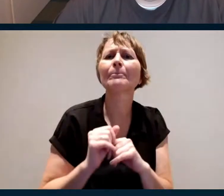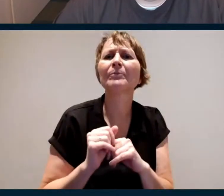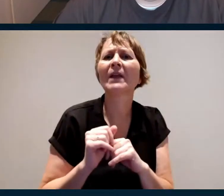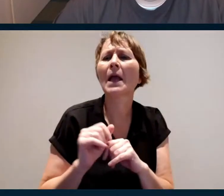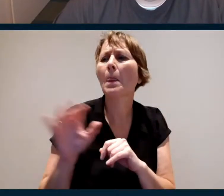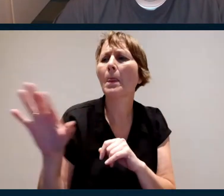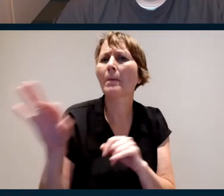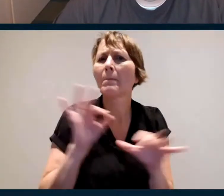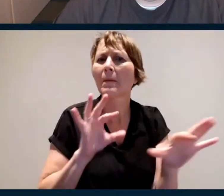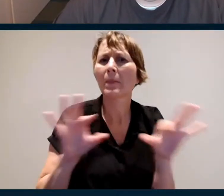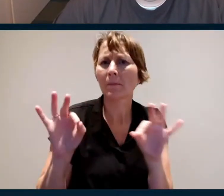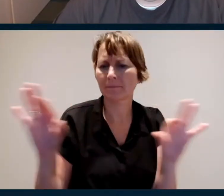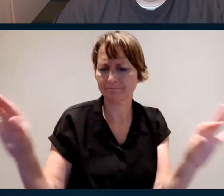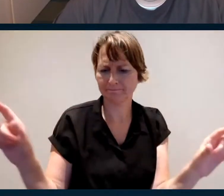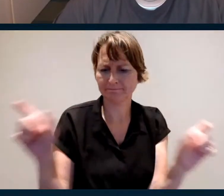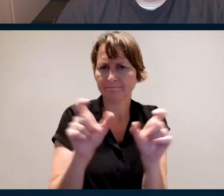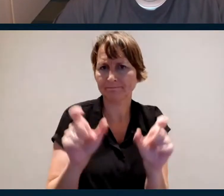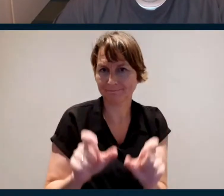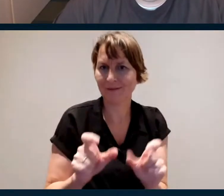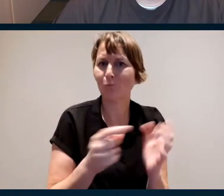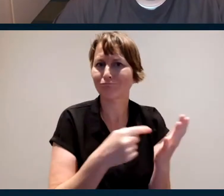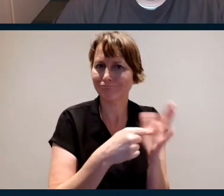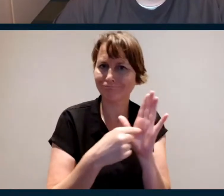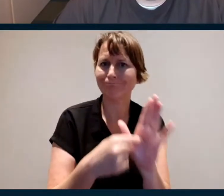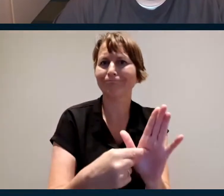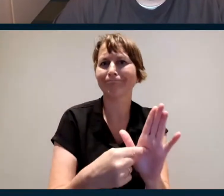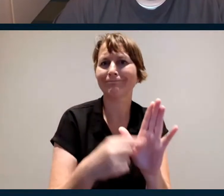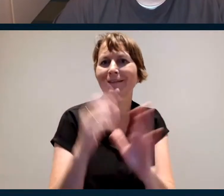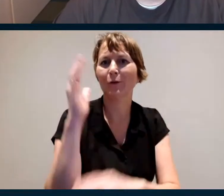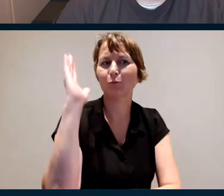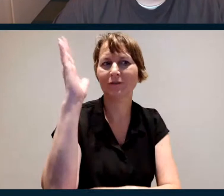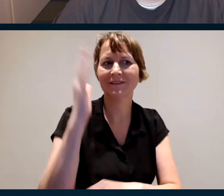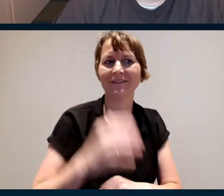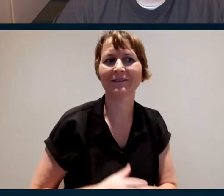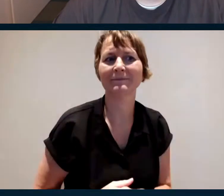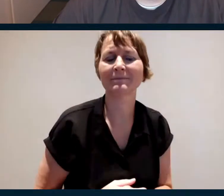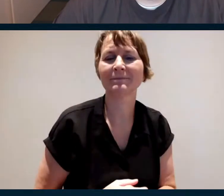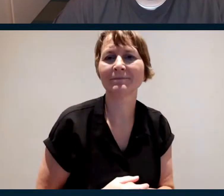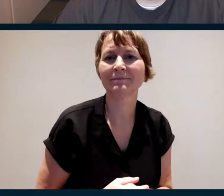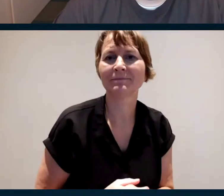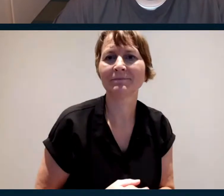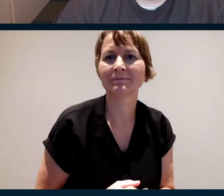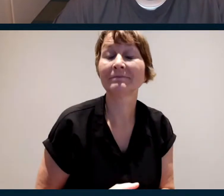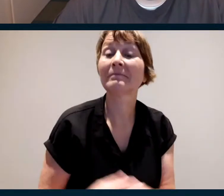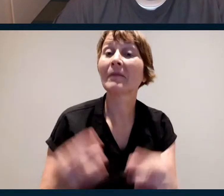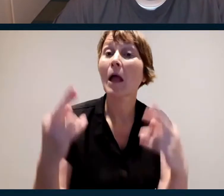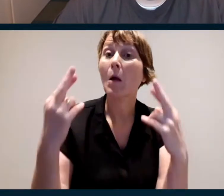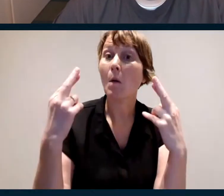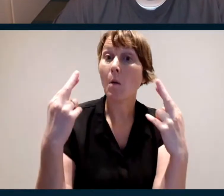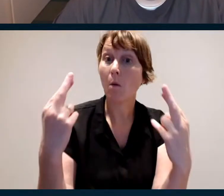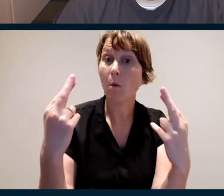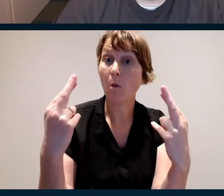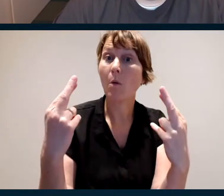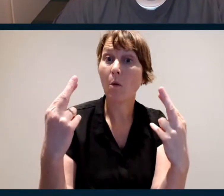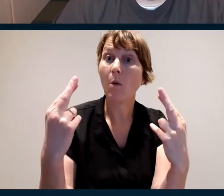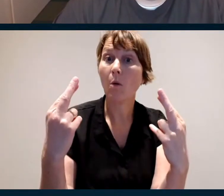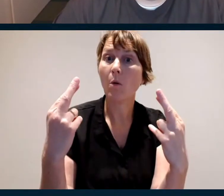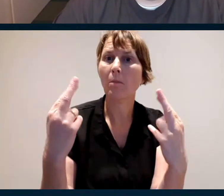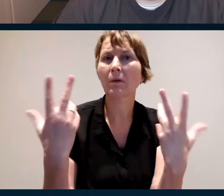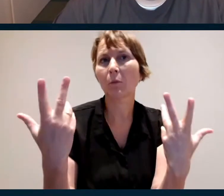which I want to showcase as well in the presentation. And I hope it is useful for application team